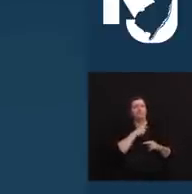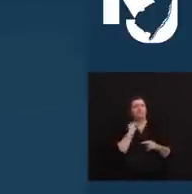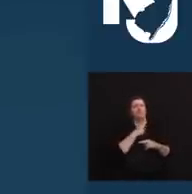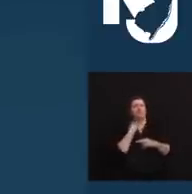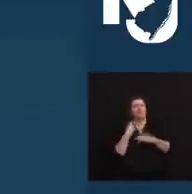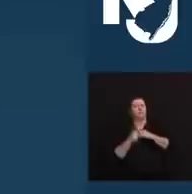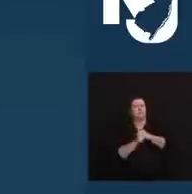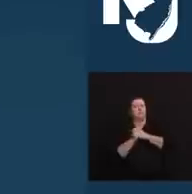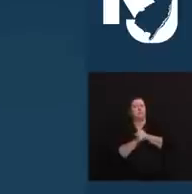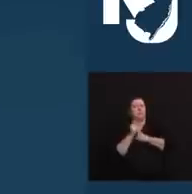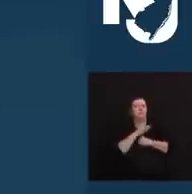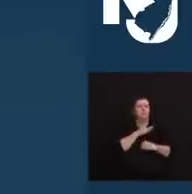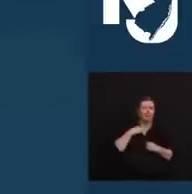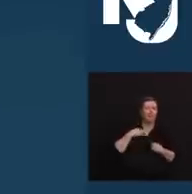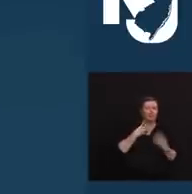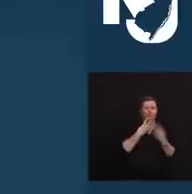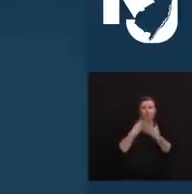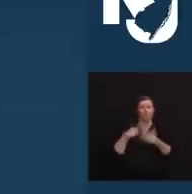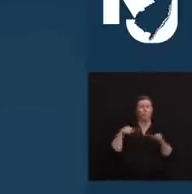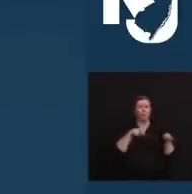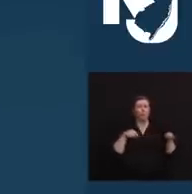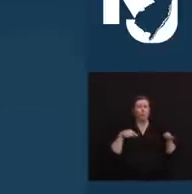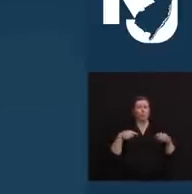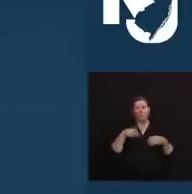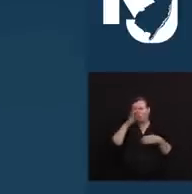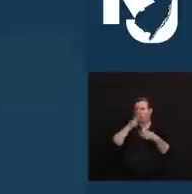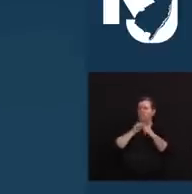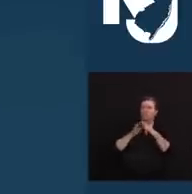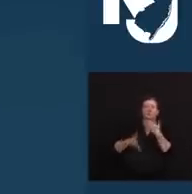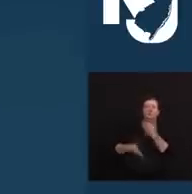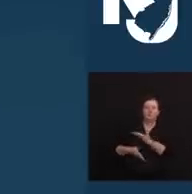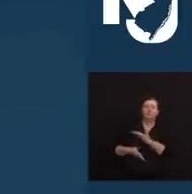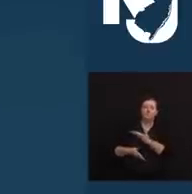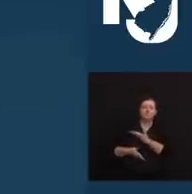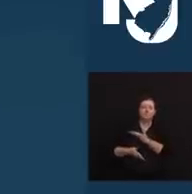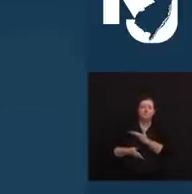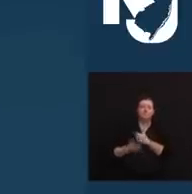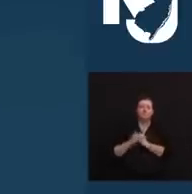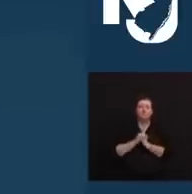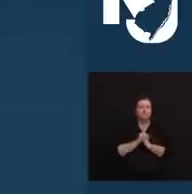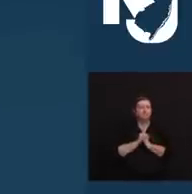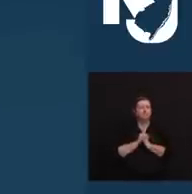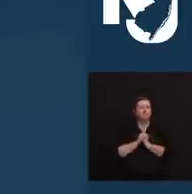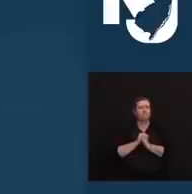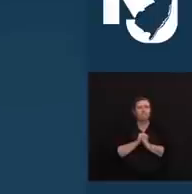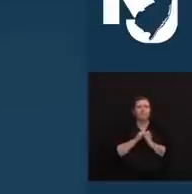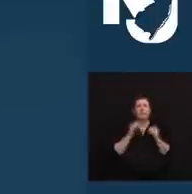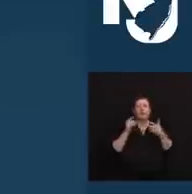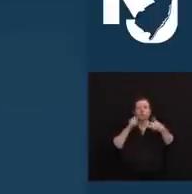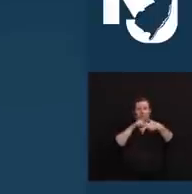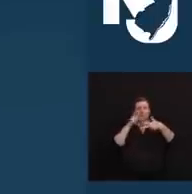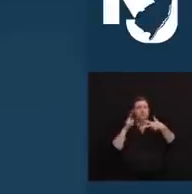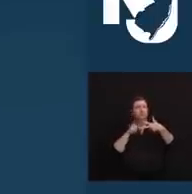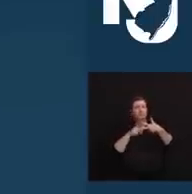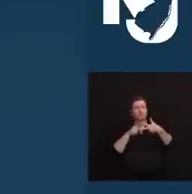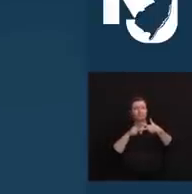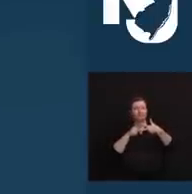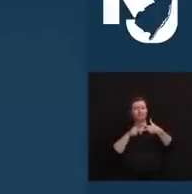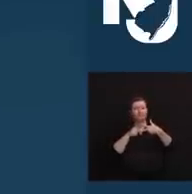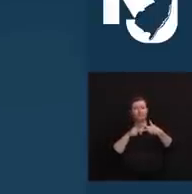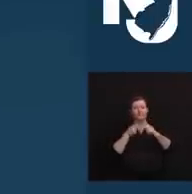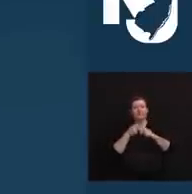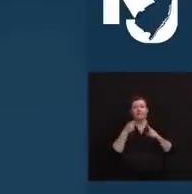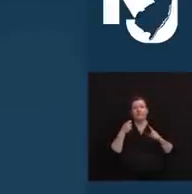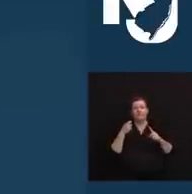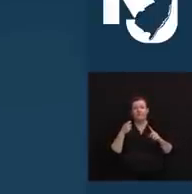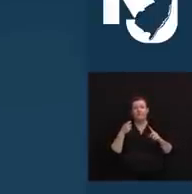fact. And God bless this guy. We have lost him to this awful virus. Next up, we celebrate the life of Shrewsbury's